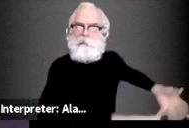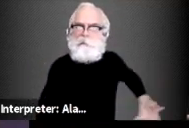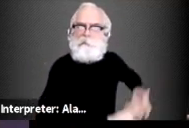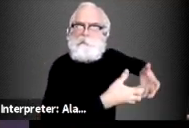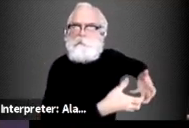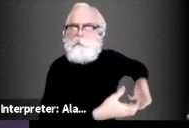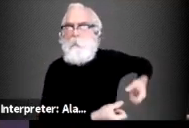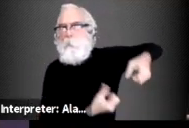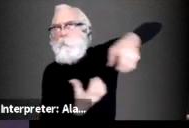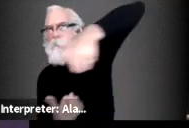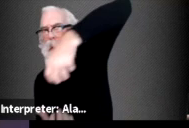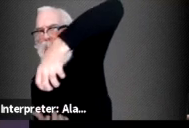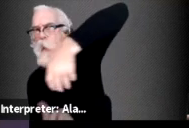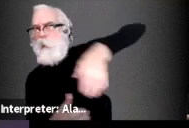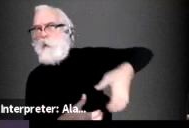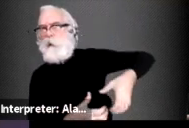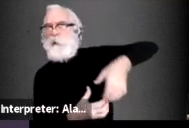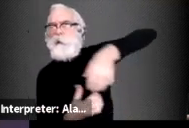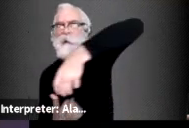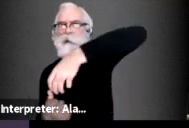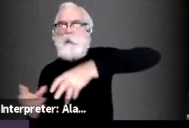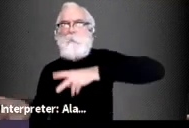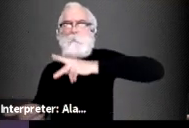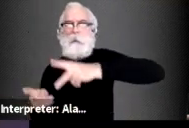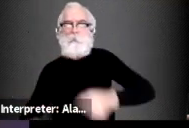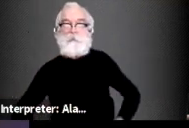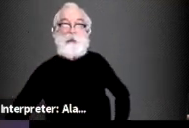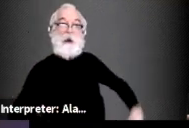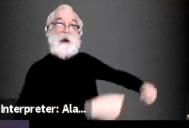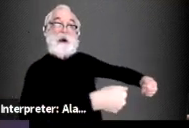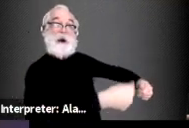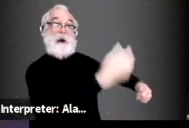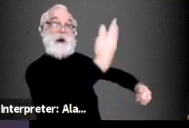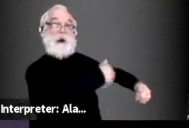And here are the representatives of foreign countries